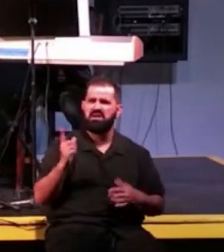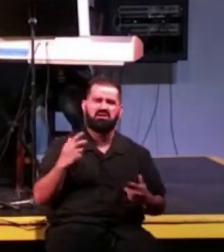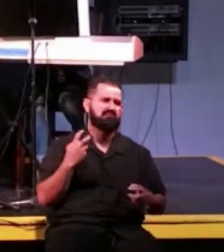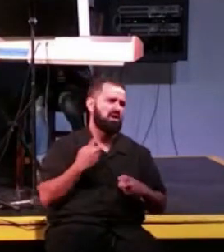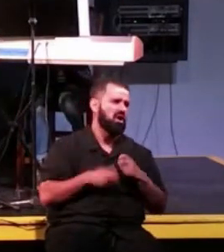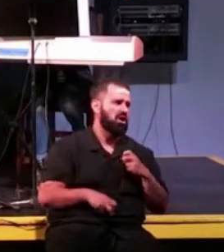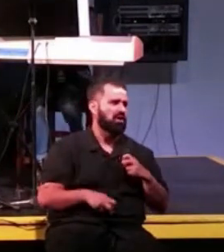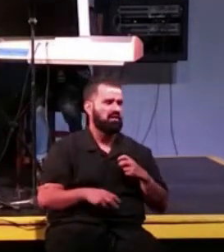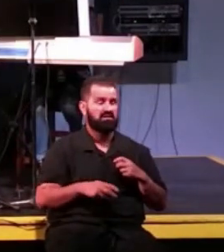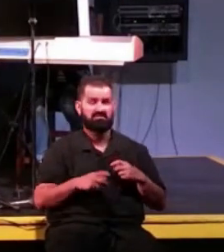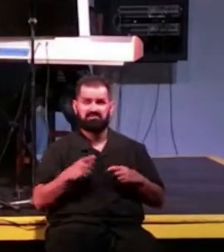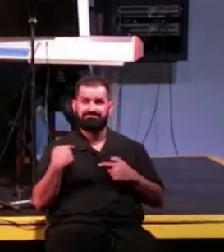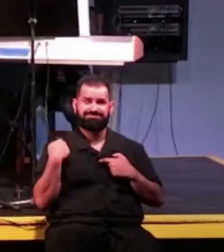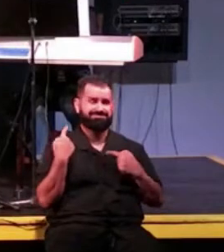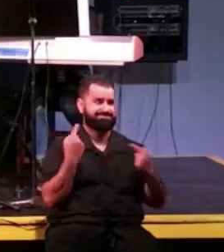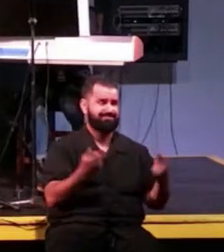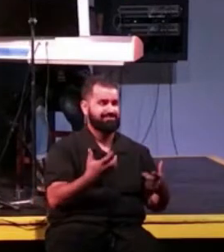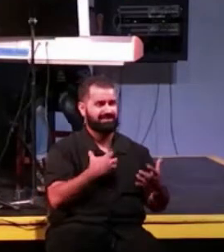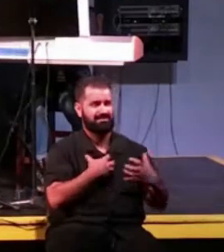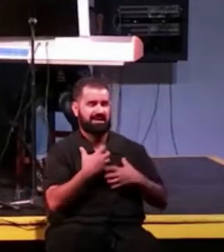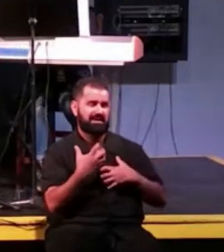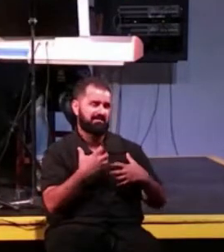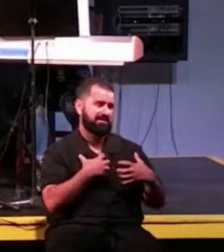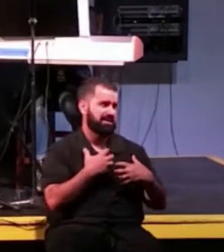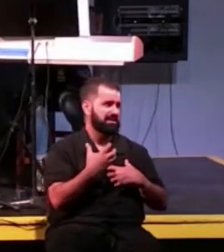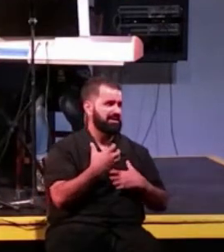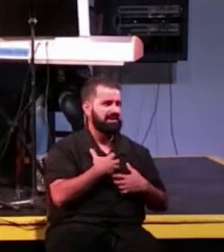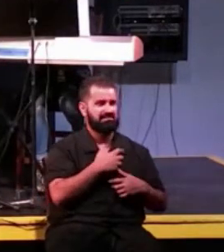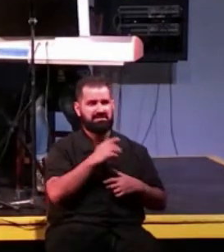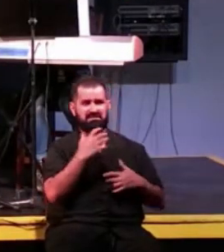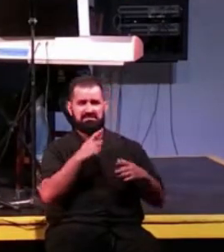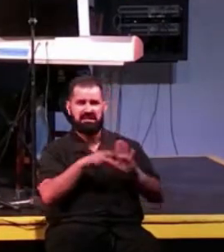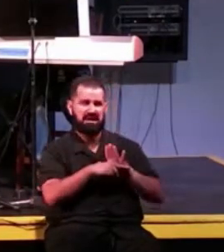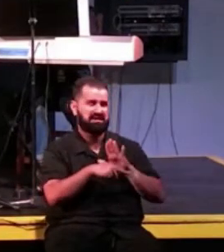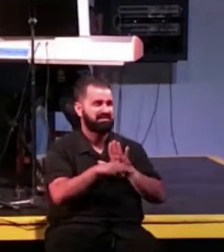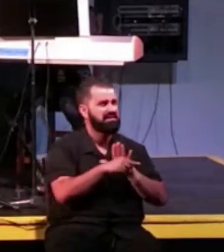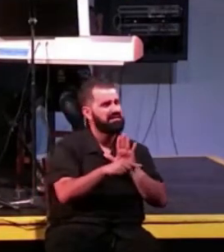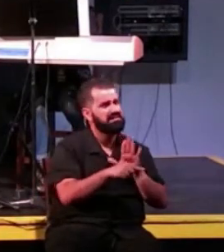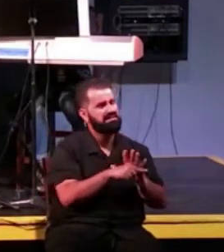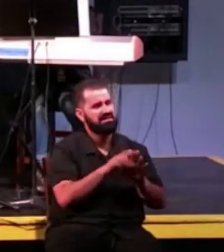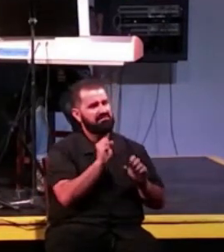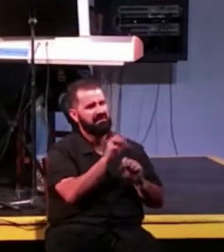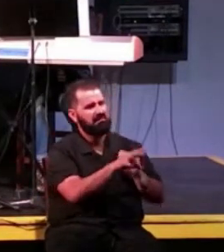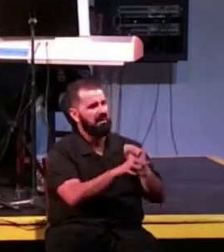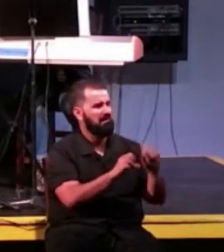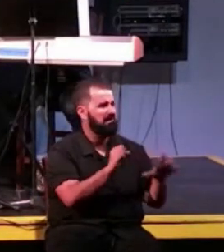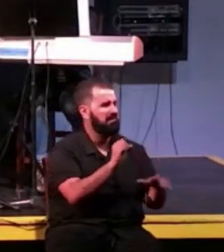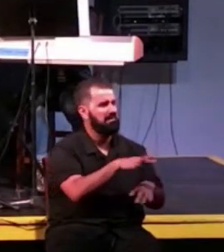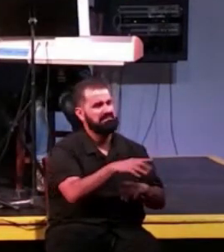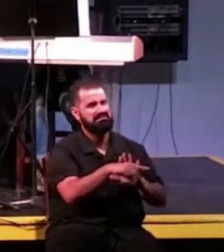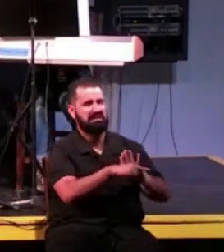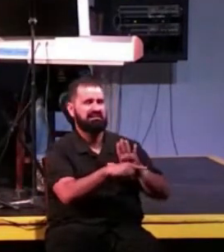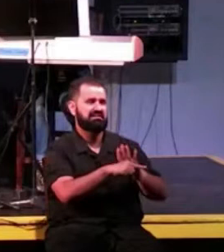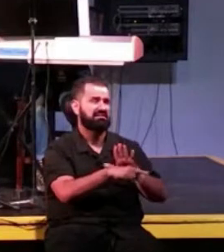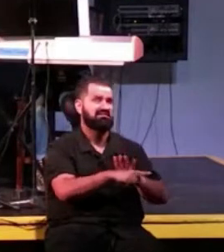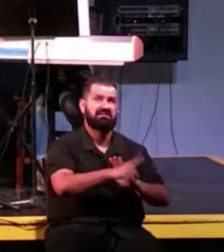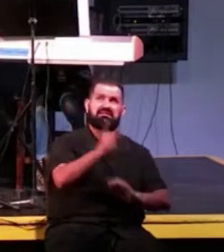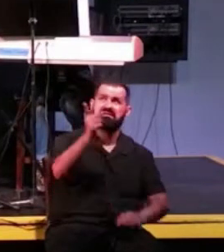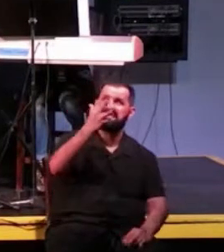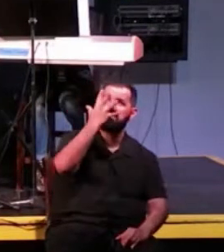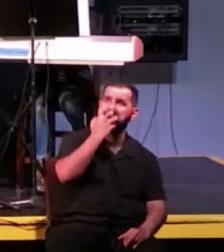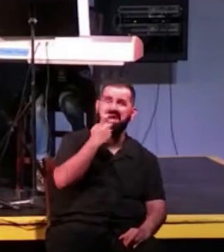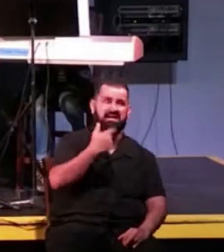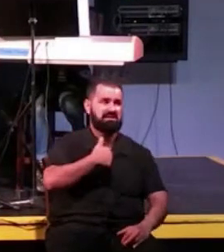all this time, while she's complaining and being critical and negative and mad at herself and mad at God